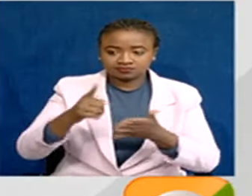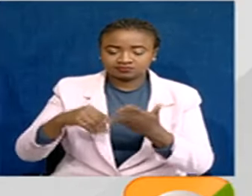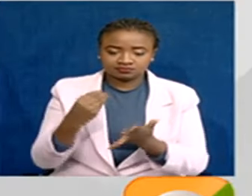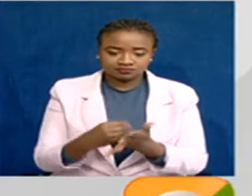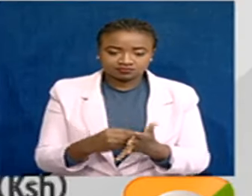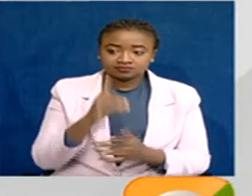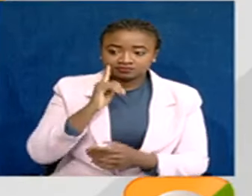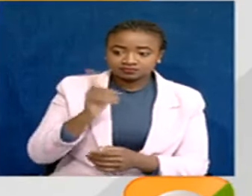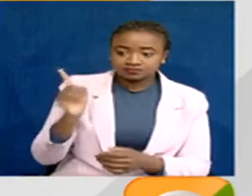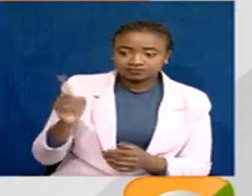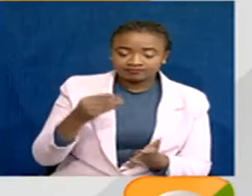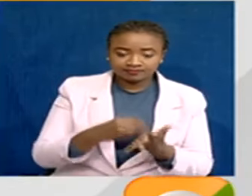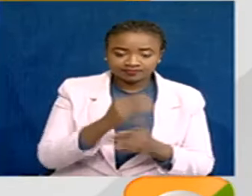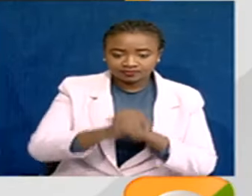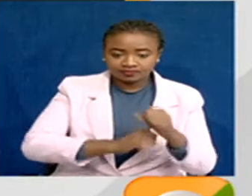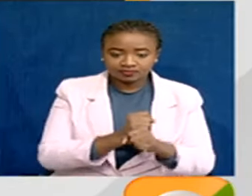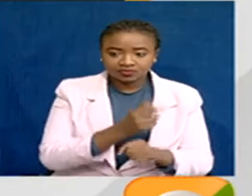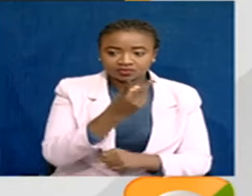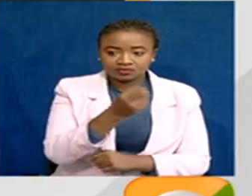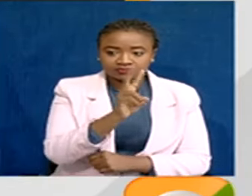year